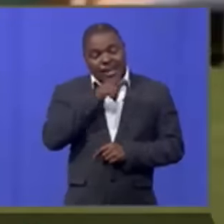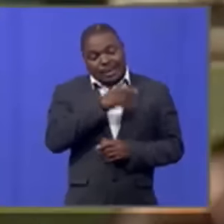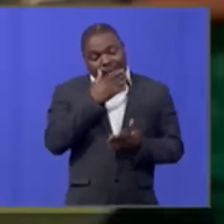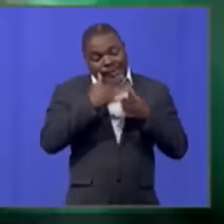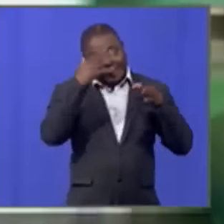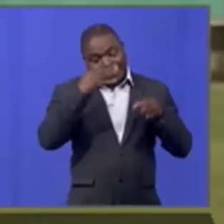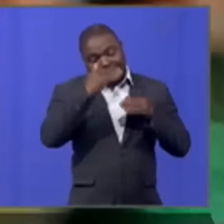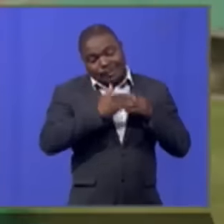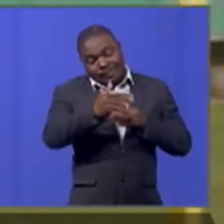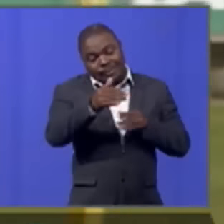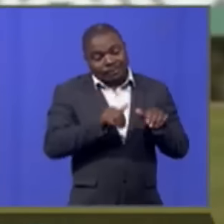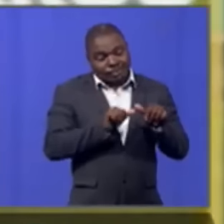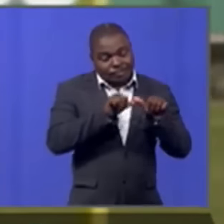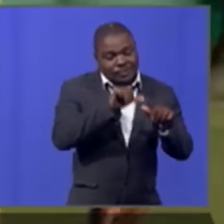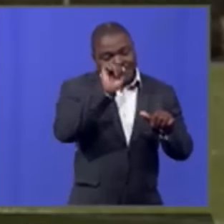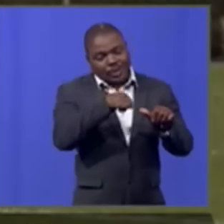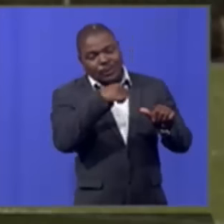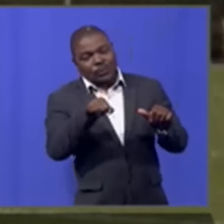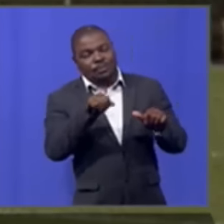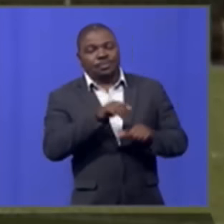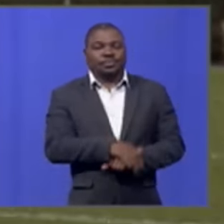ya bona ya kgaisano ya WAFCON.